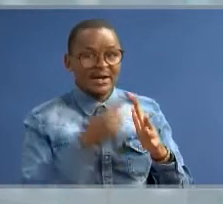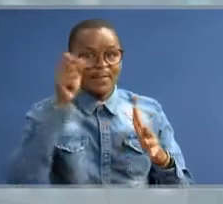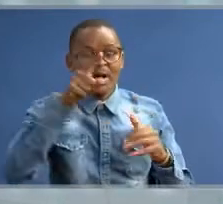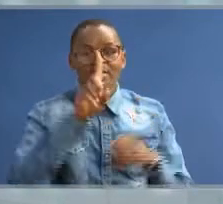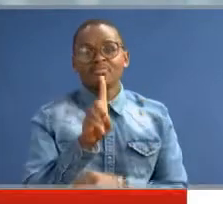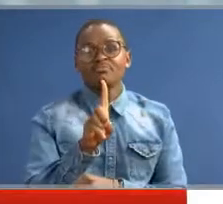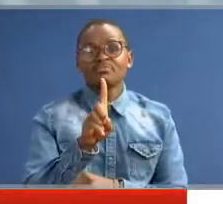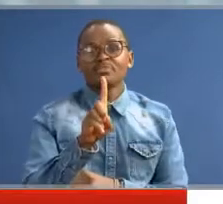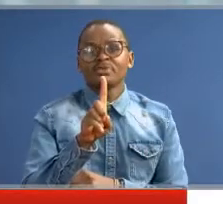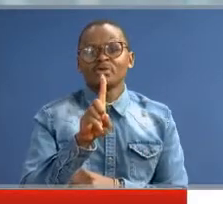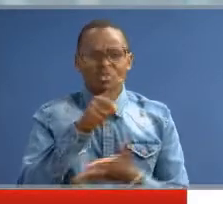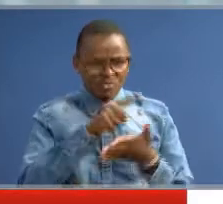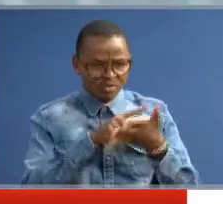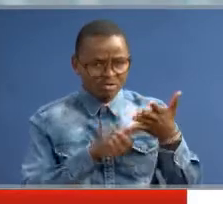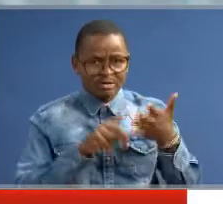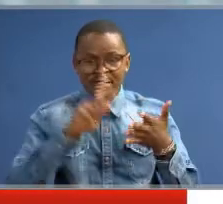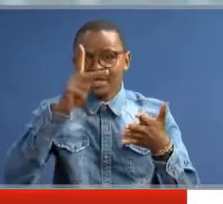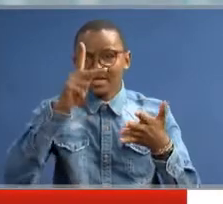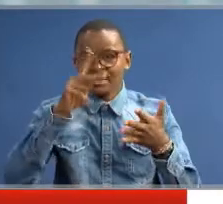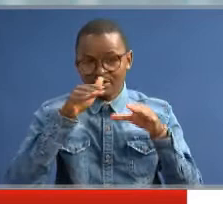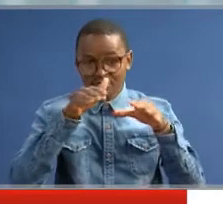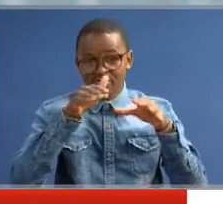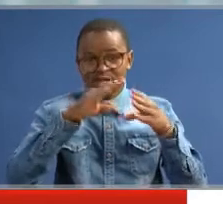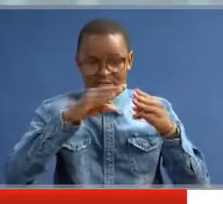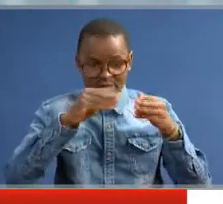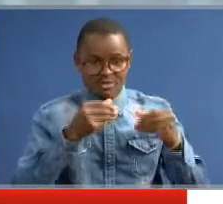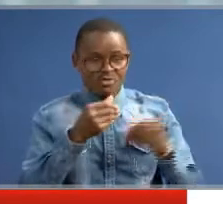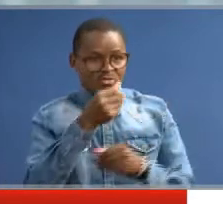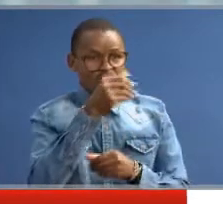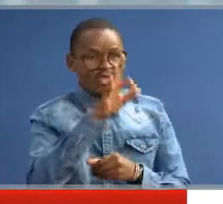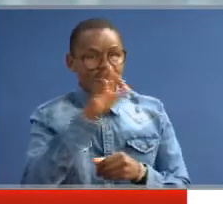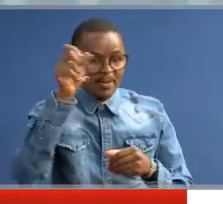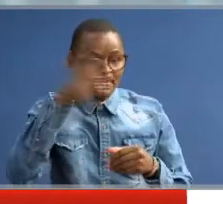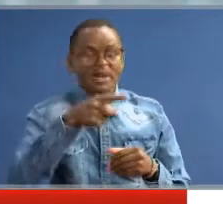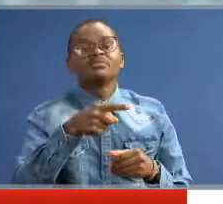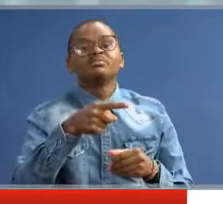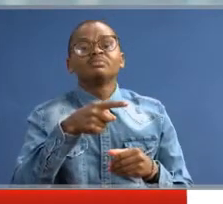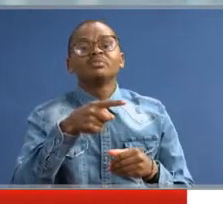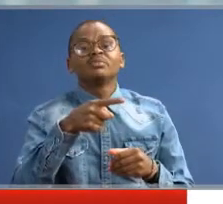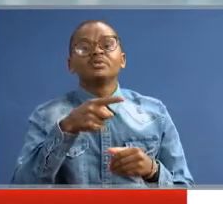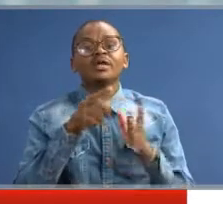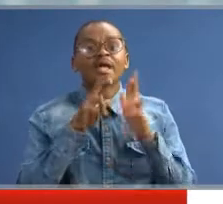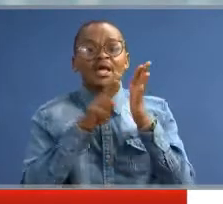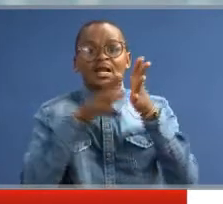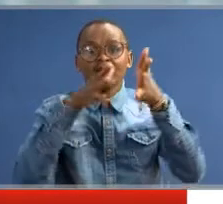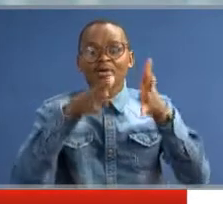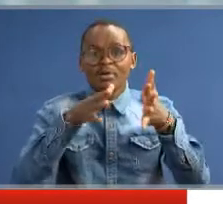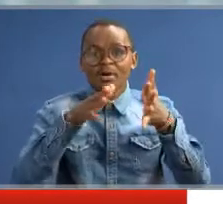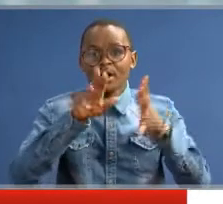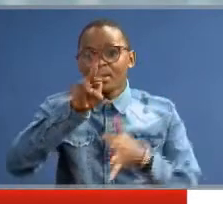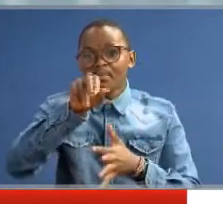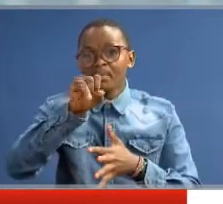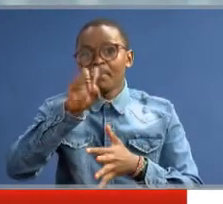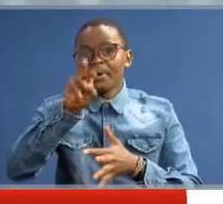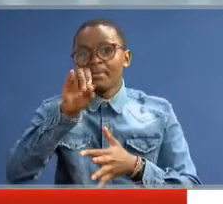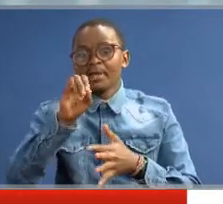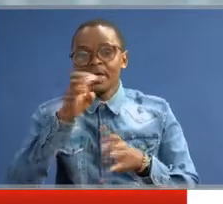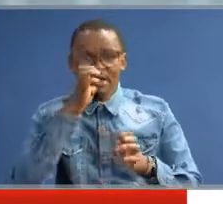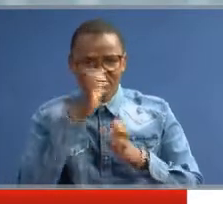June. What do Kenyans make of the features on the new generation notes 3 months down the line? Reporter Elizabeth Maingi